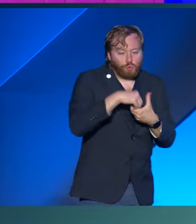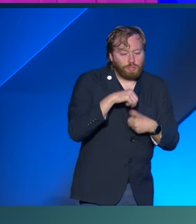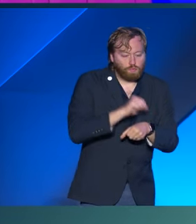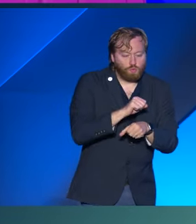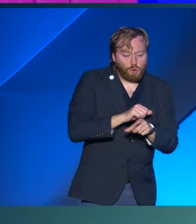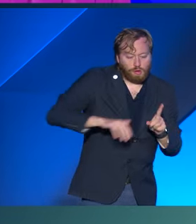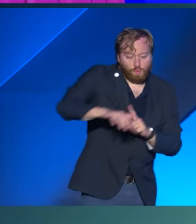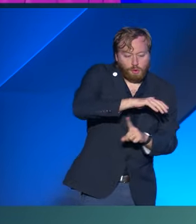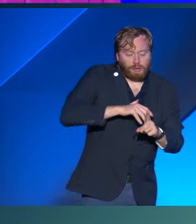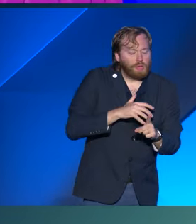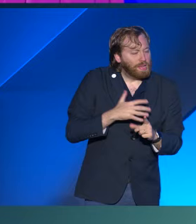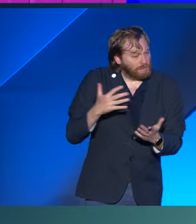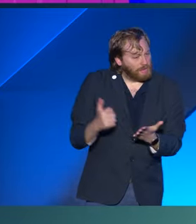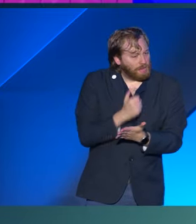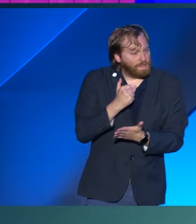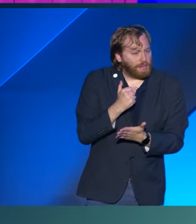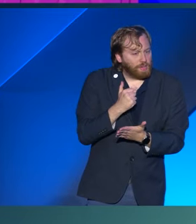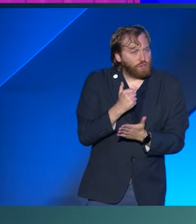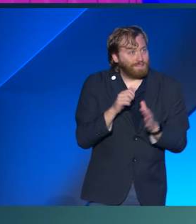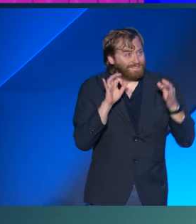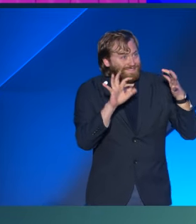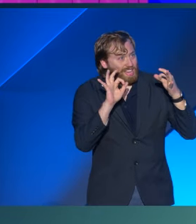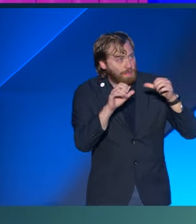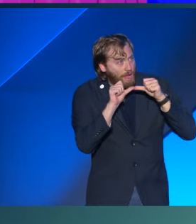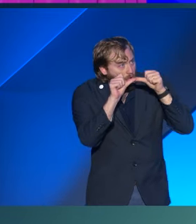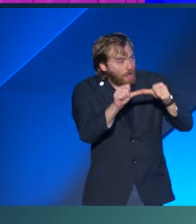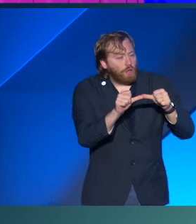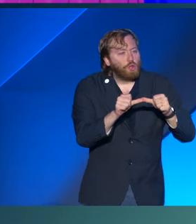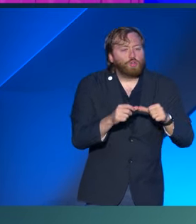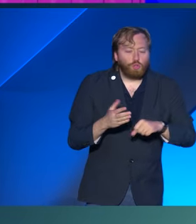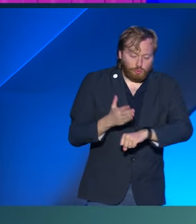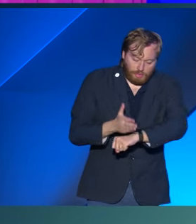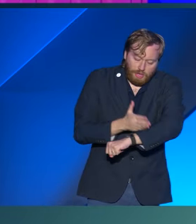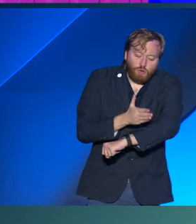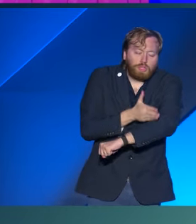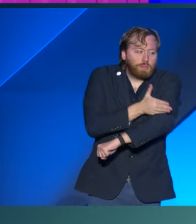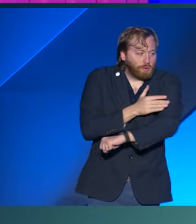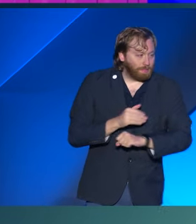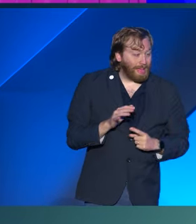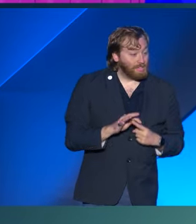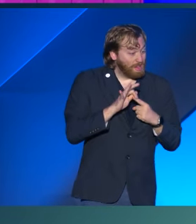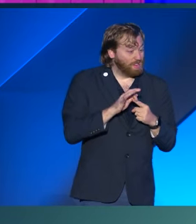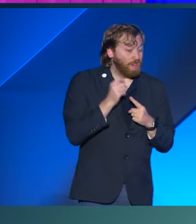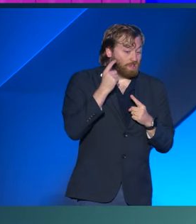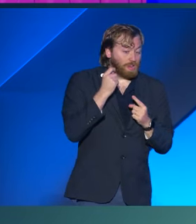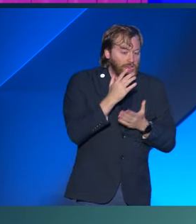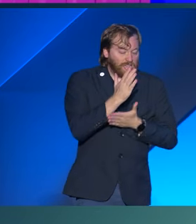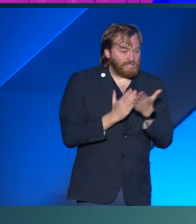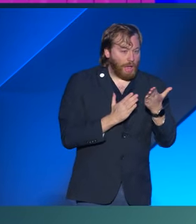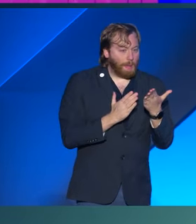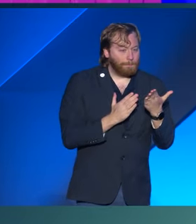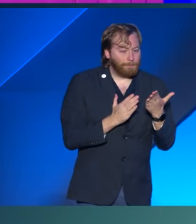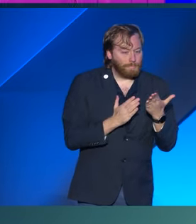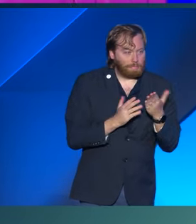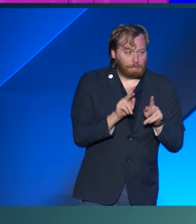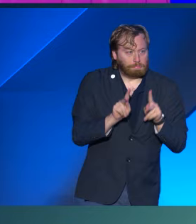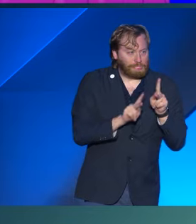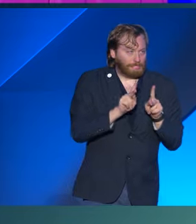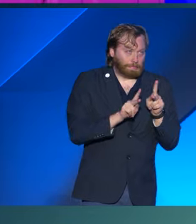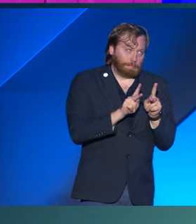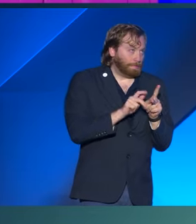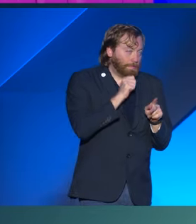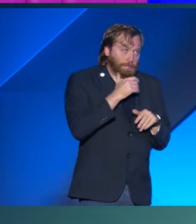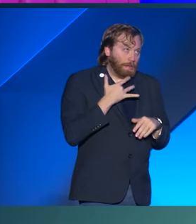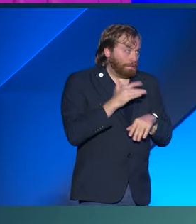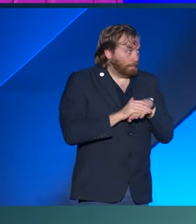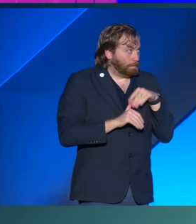employee feedback to continuously improve. Especially since some won't always be comfortable with raising issues with their managers